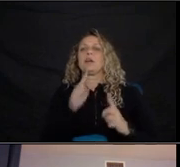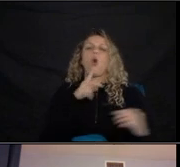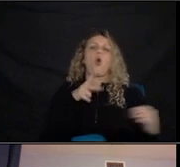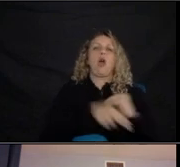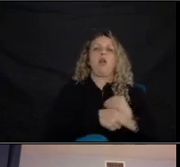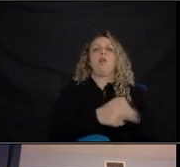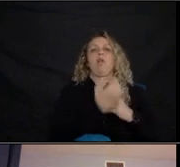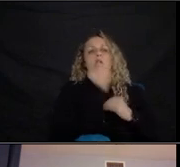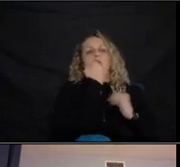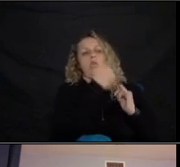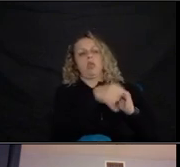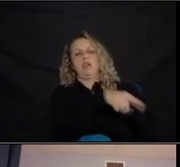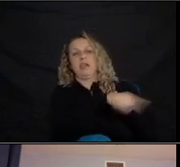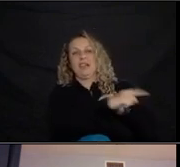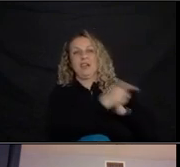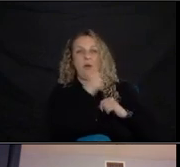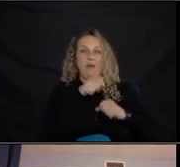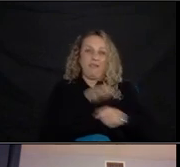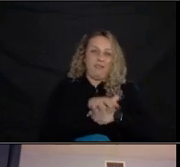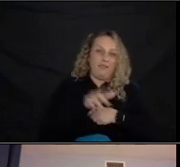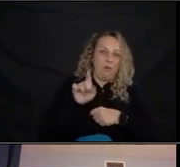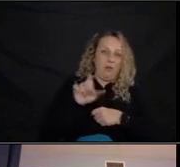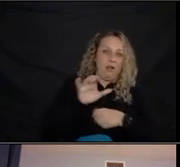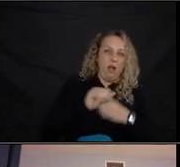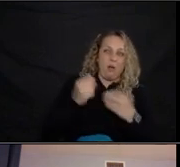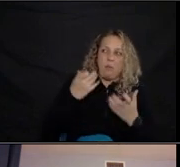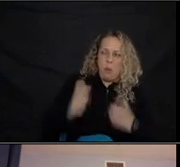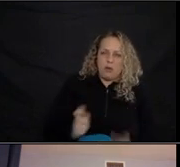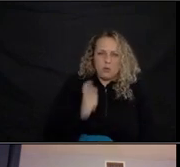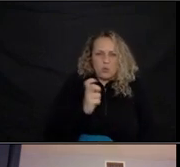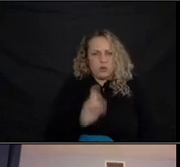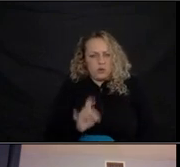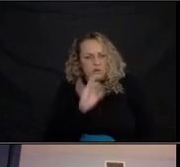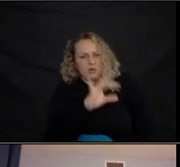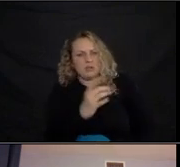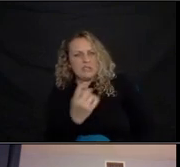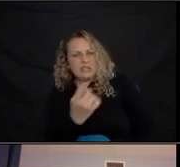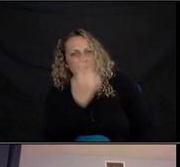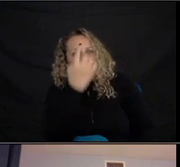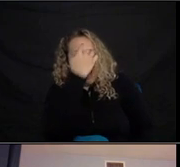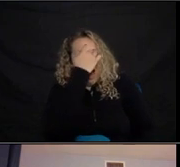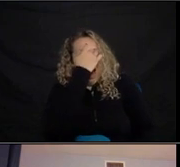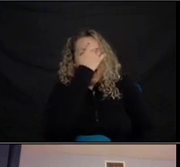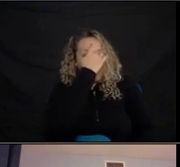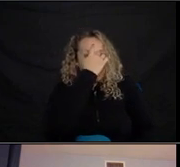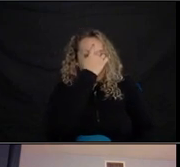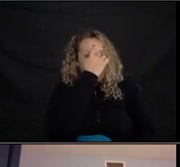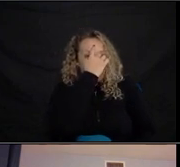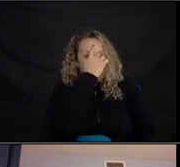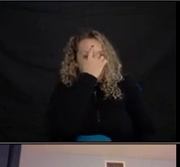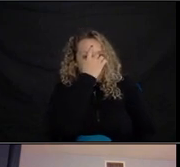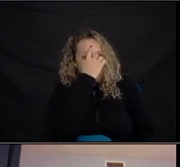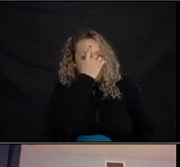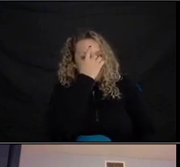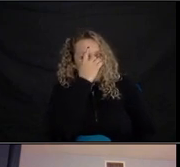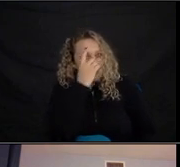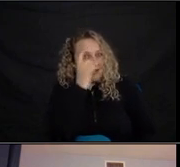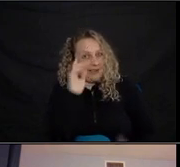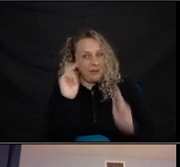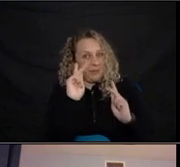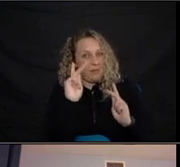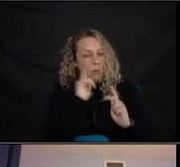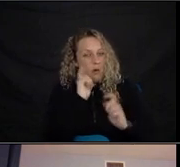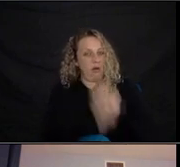the ones who don't have the $100, but they want to contribute. Because I think volume-wise, we would end up getting more